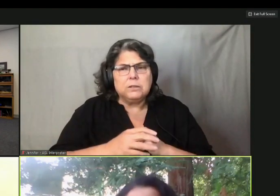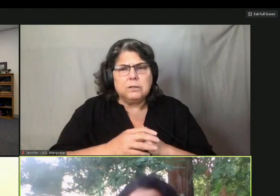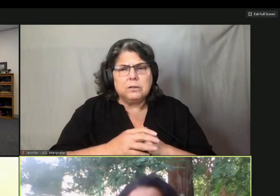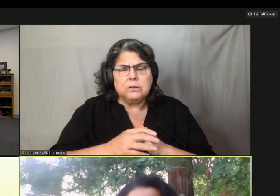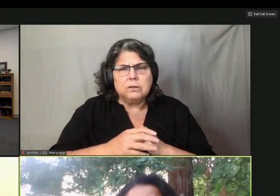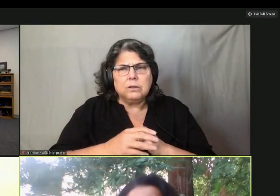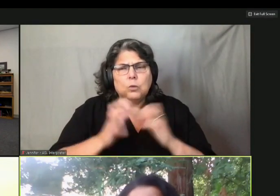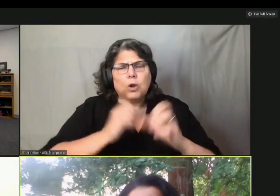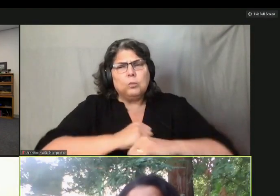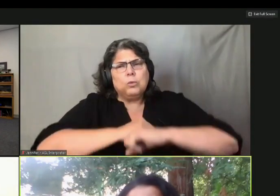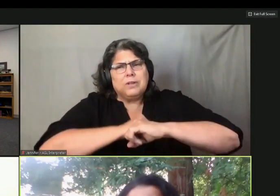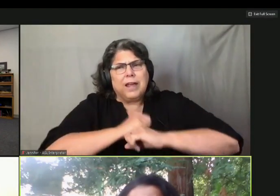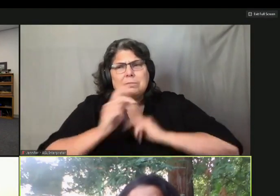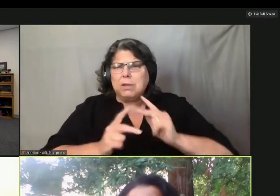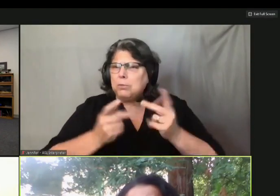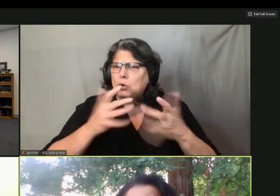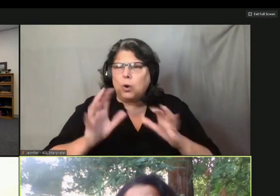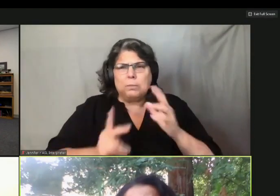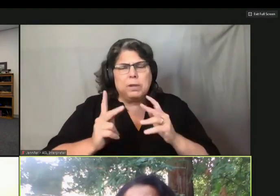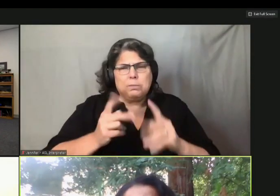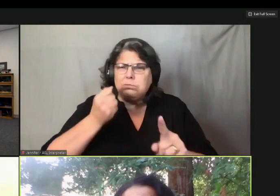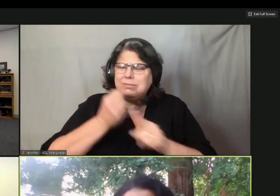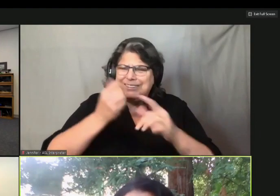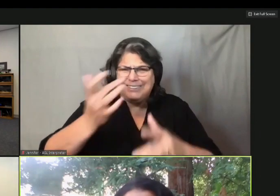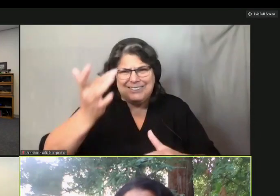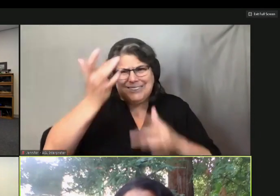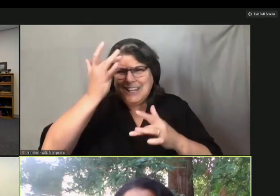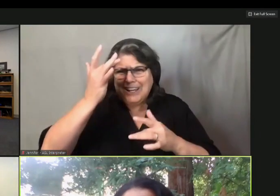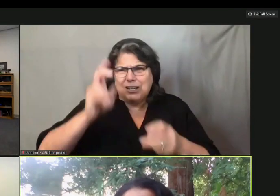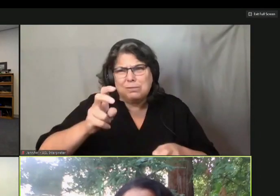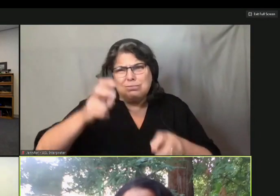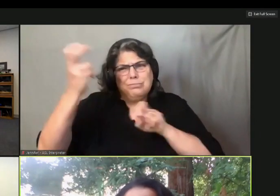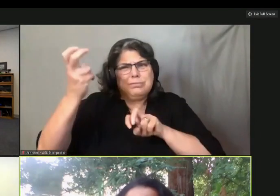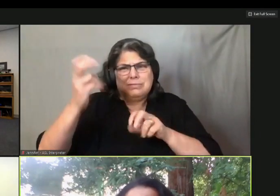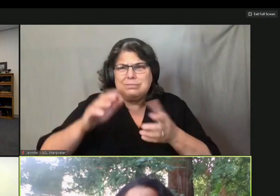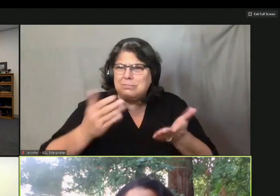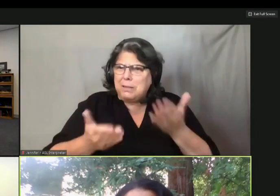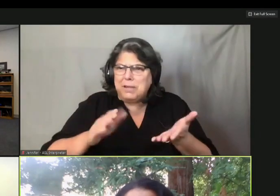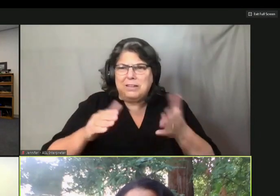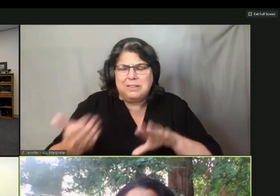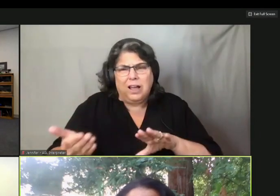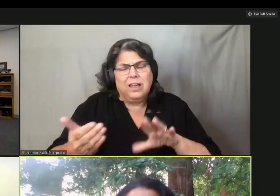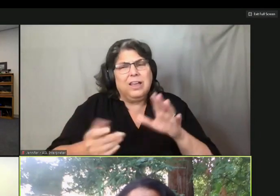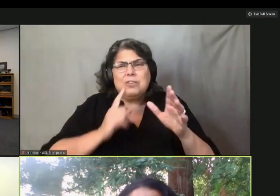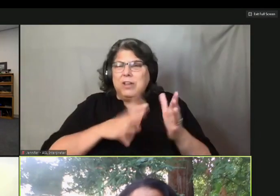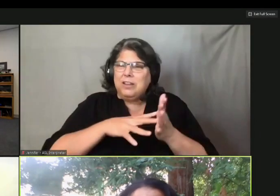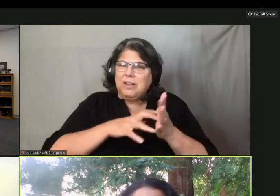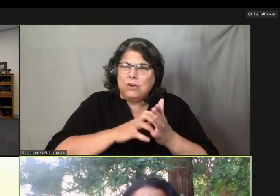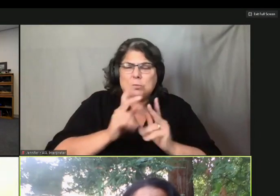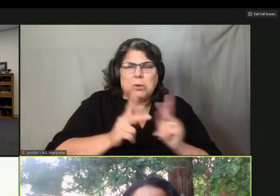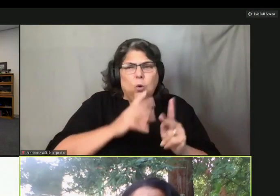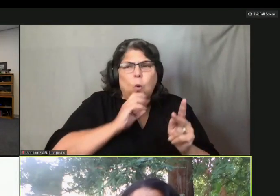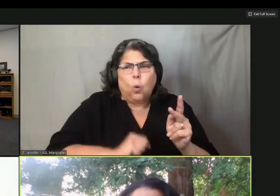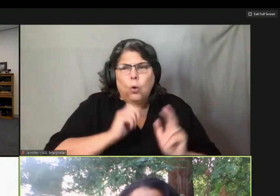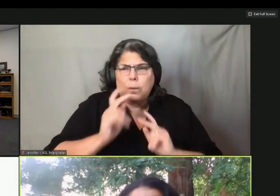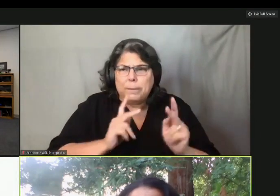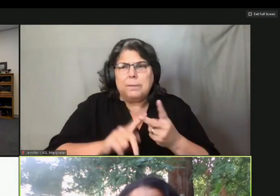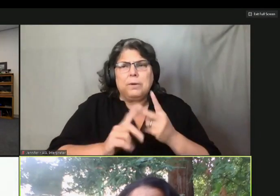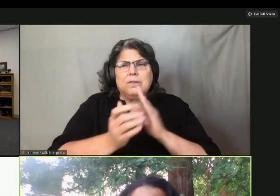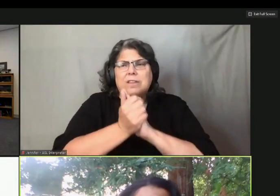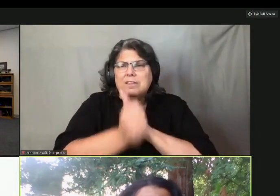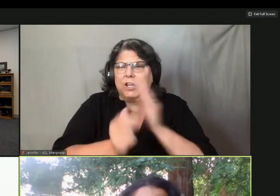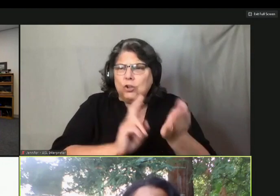from really bad outcomes from COVID. And of course, it's our vulnerable populations, the elderly in the skilled nursing facilities, the residential